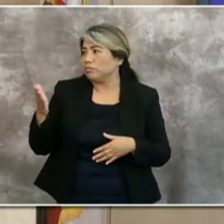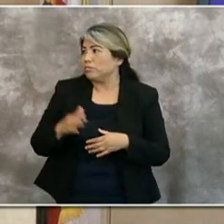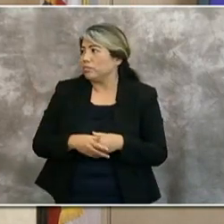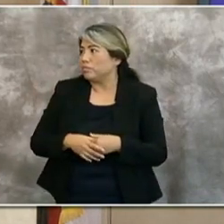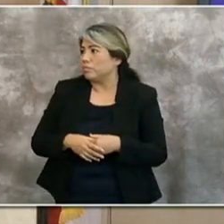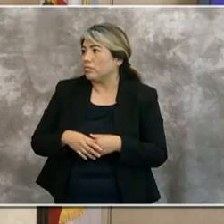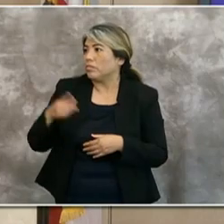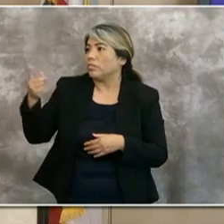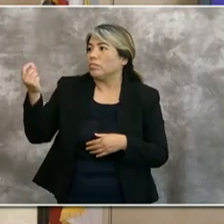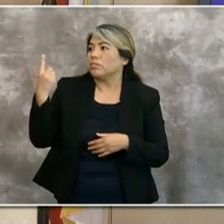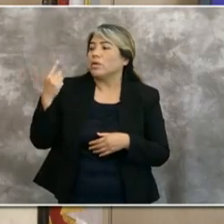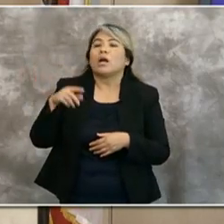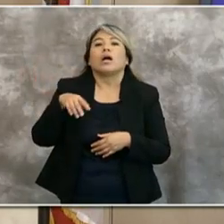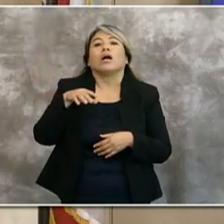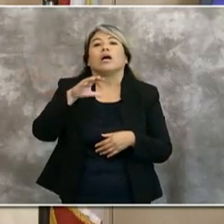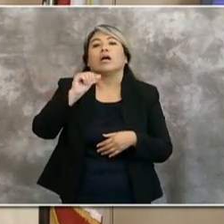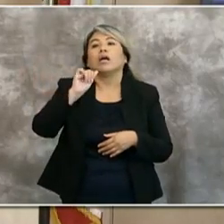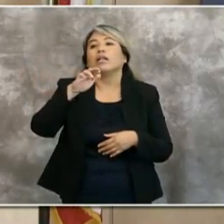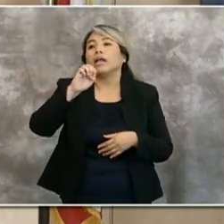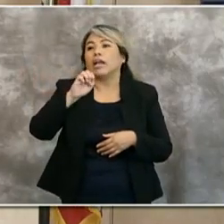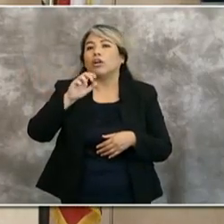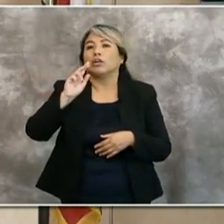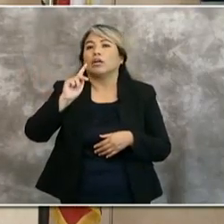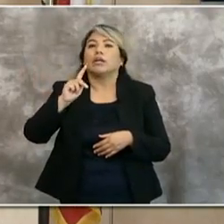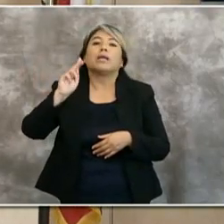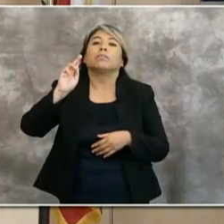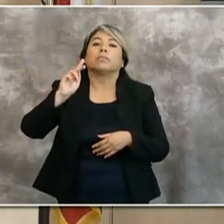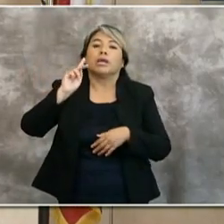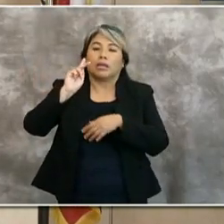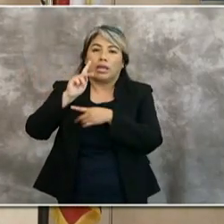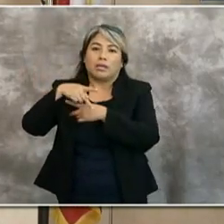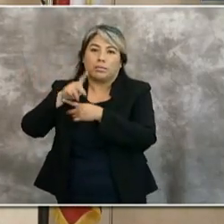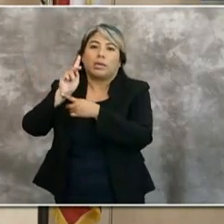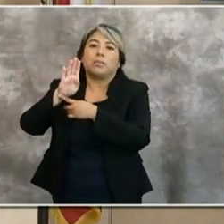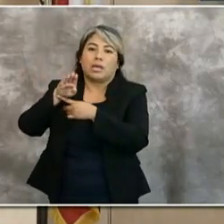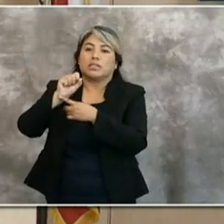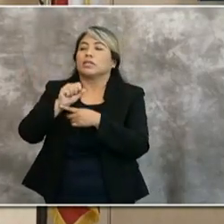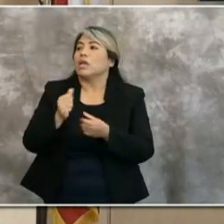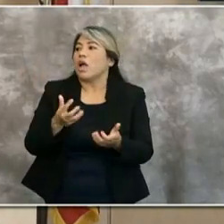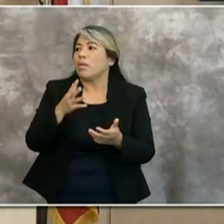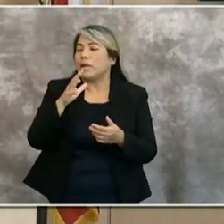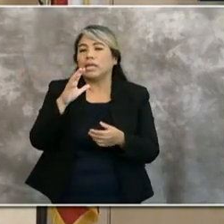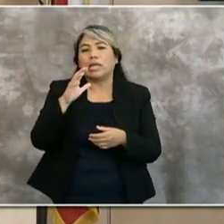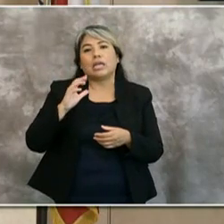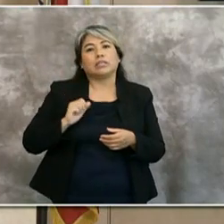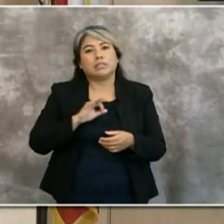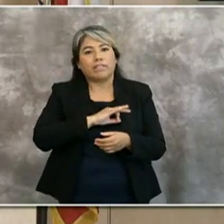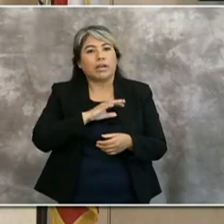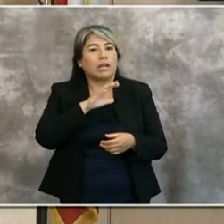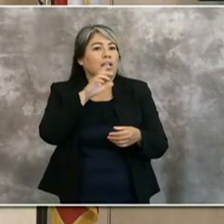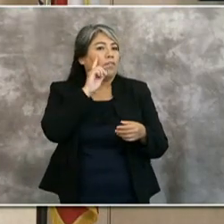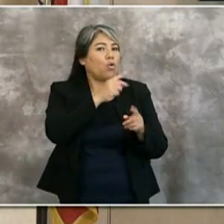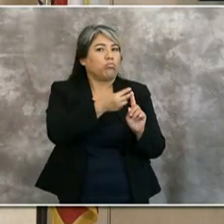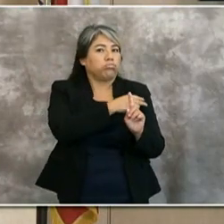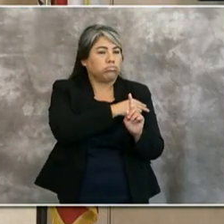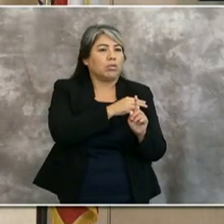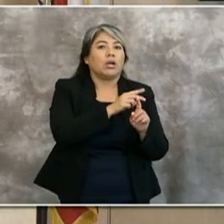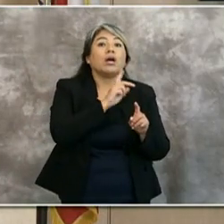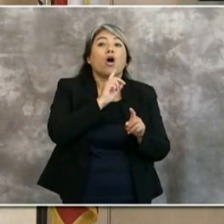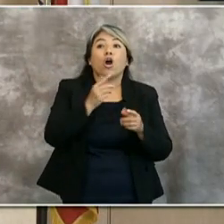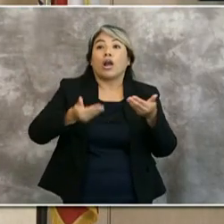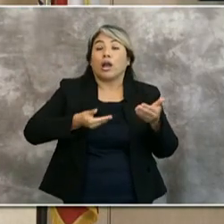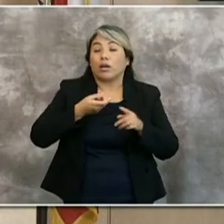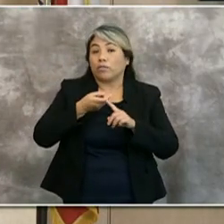Okay, this question is from Claire Tragesser at KPBS. How many case investigators and contact tracers are currently employed